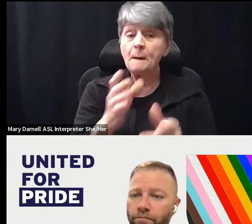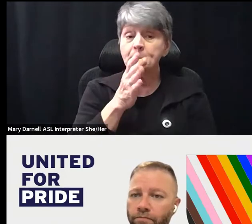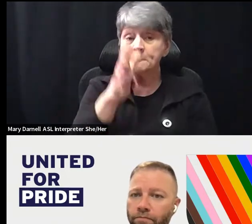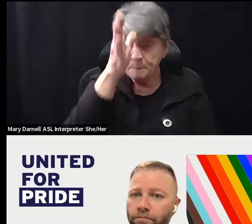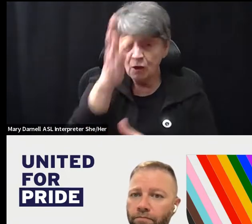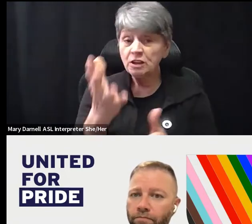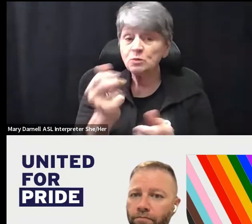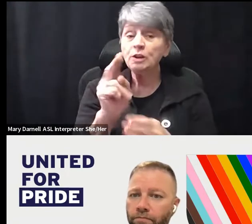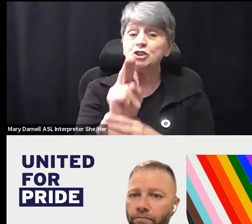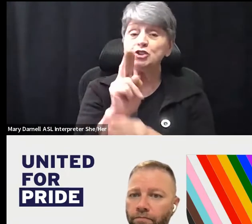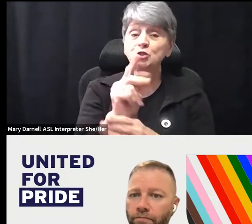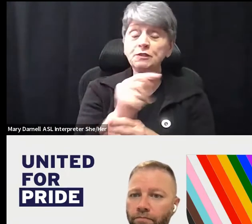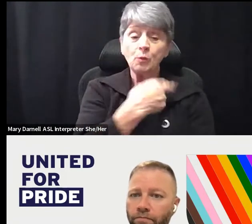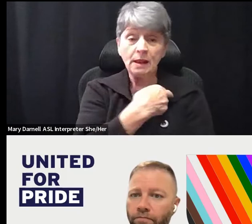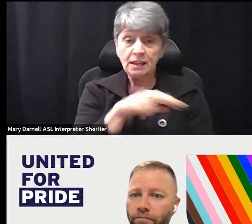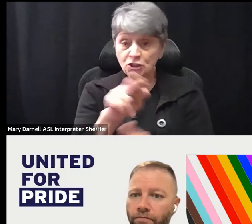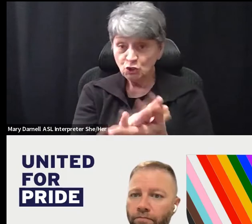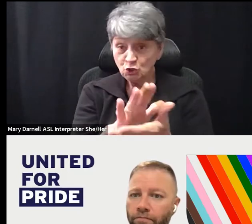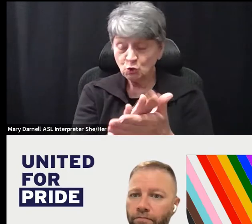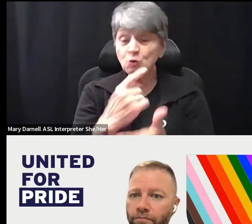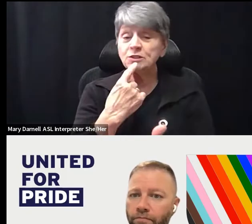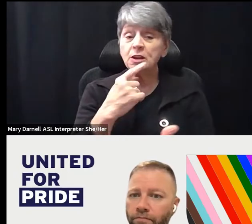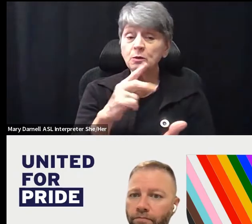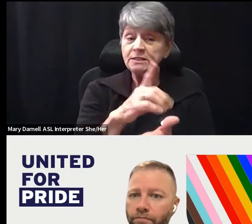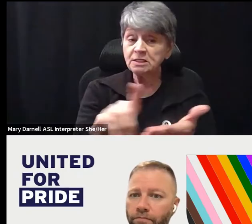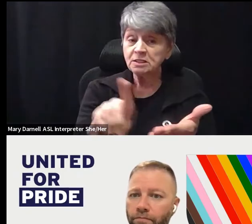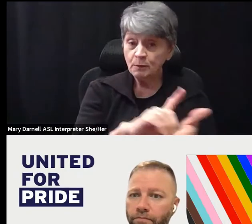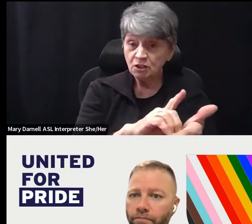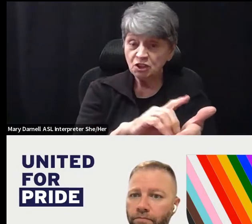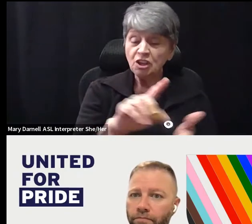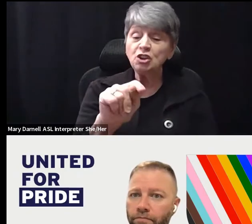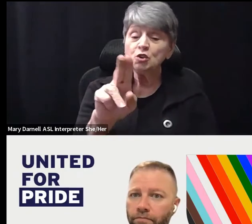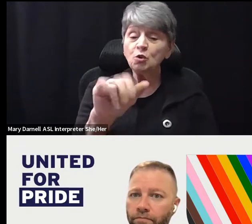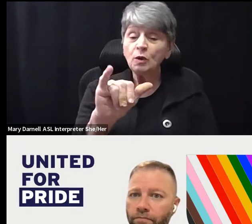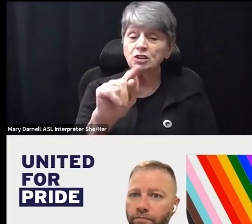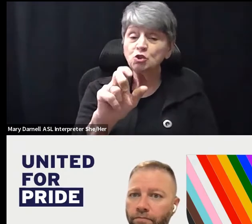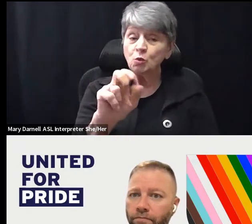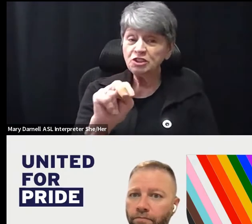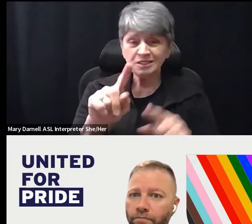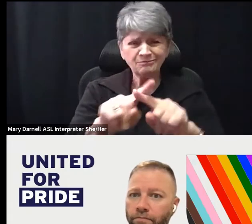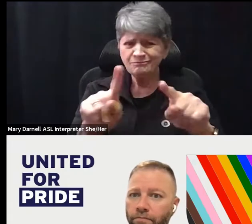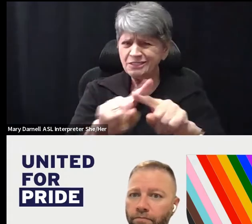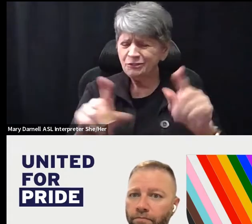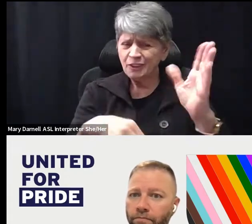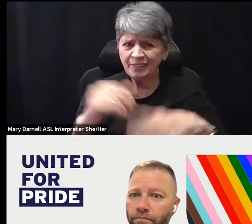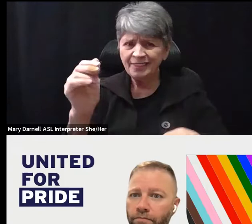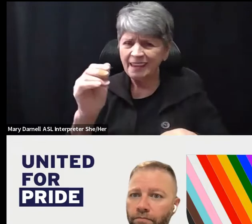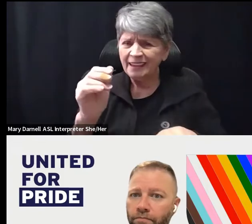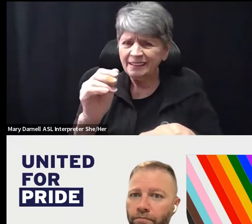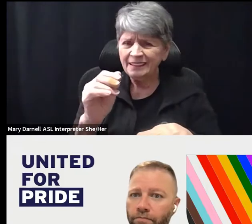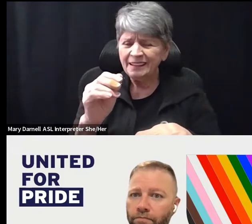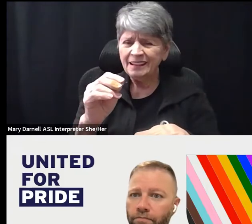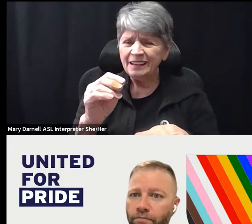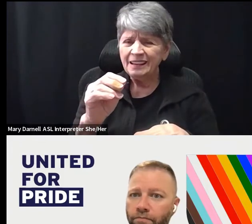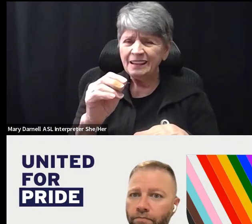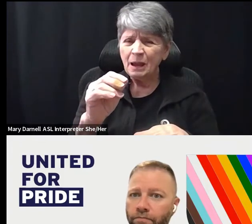claiming religious discrimination. Of course, tuition is different than a playground material, which can't be used for like a religious use. And so